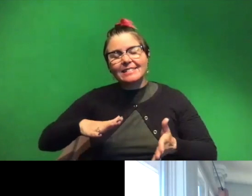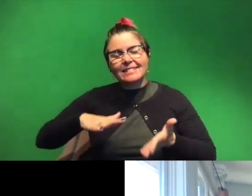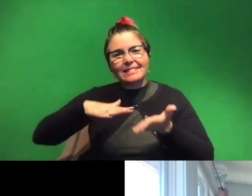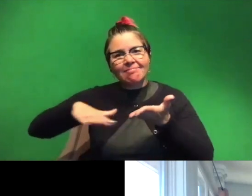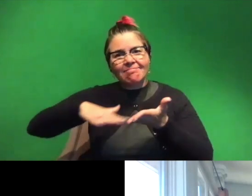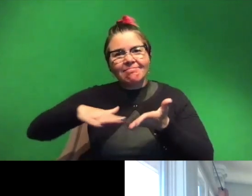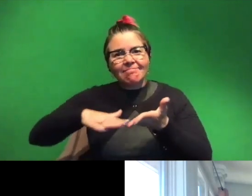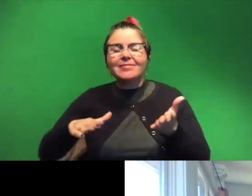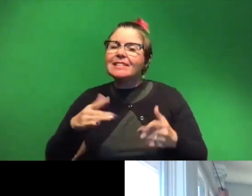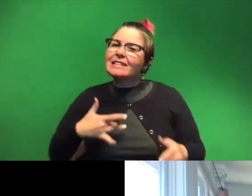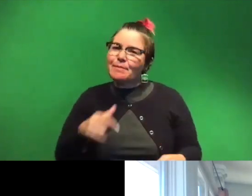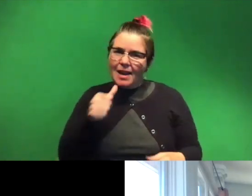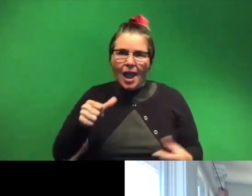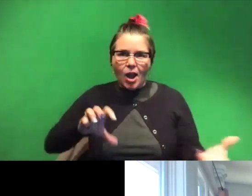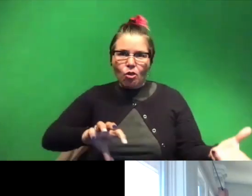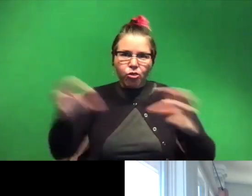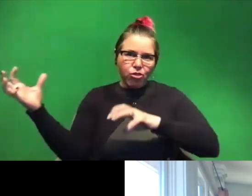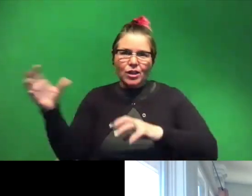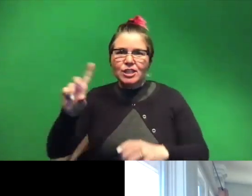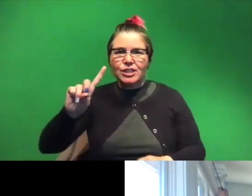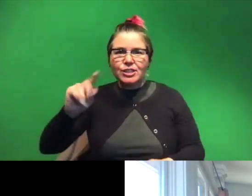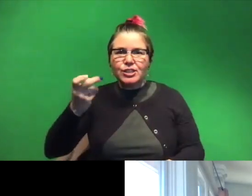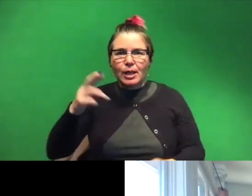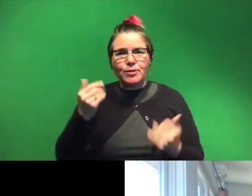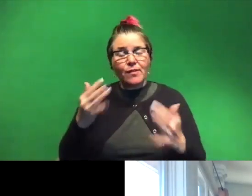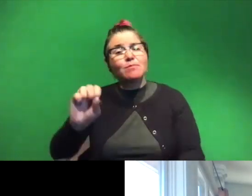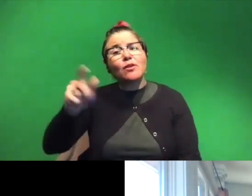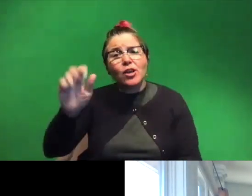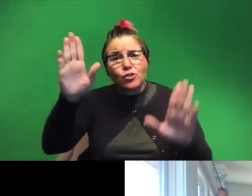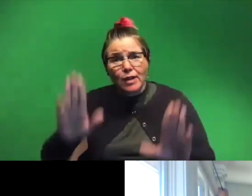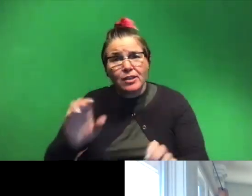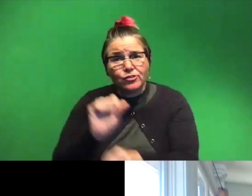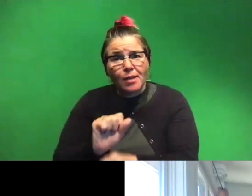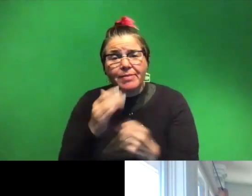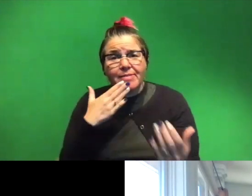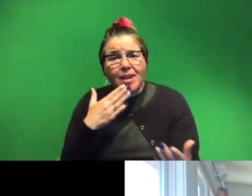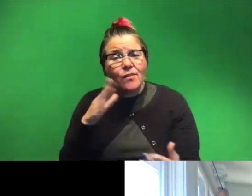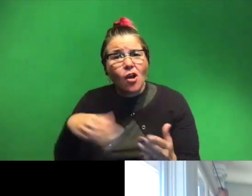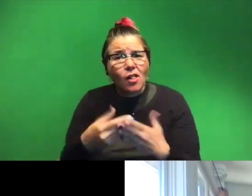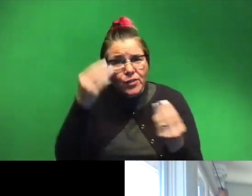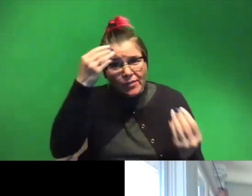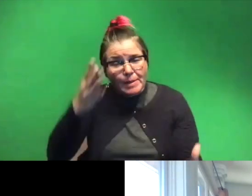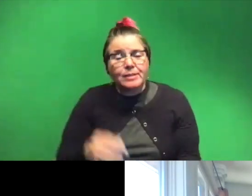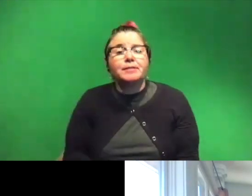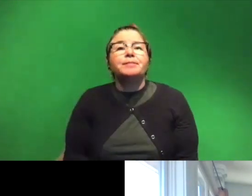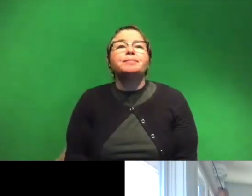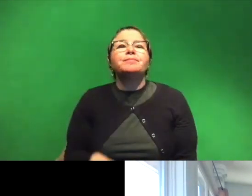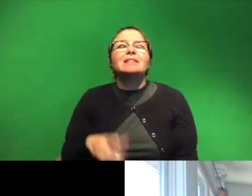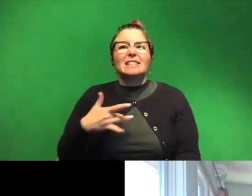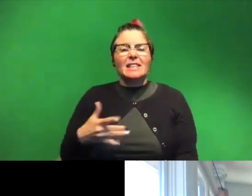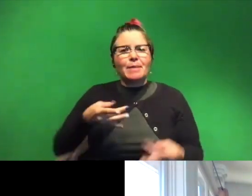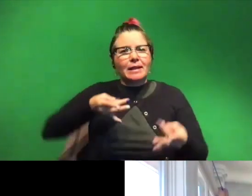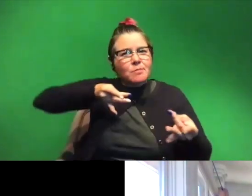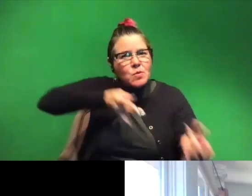normally not this much of a dumpster fire, but Sophia, you did great. Thank you so much for all the information that you told us. Normally it goes a little